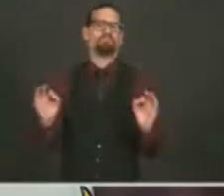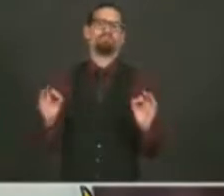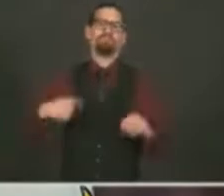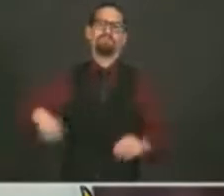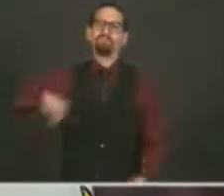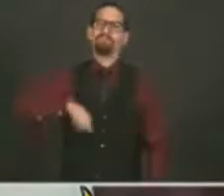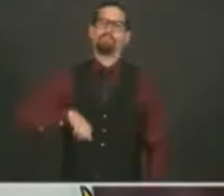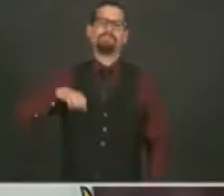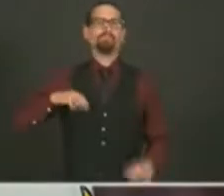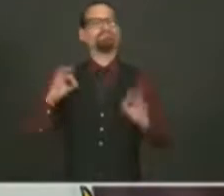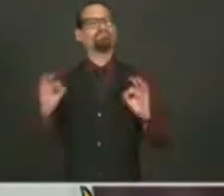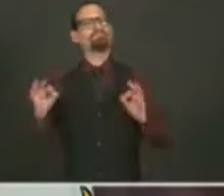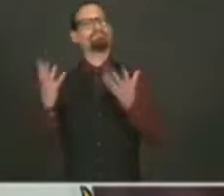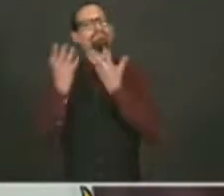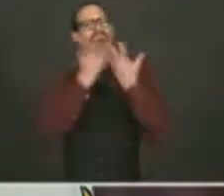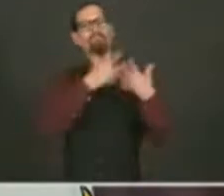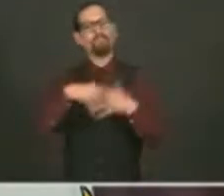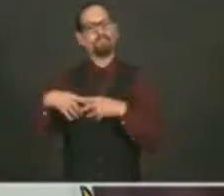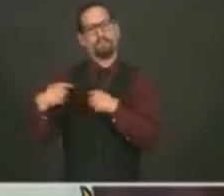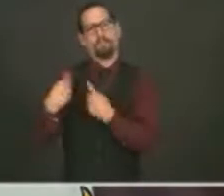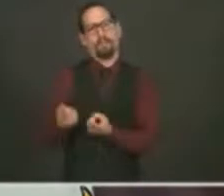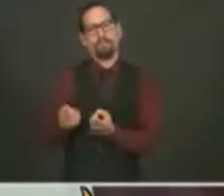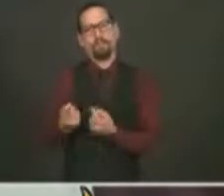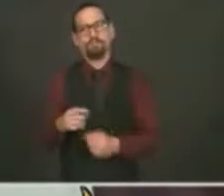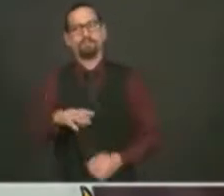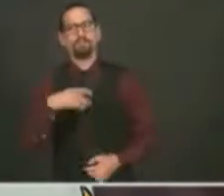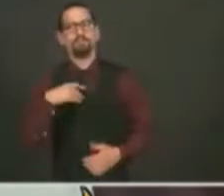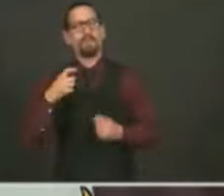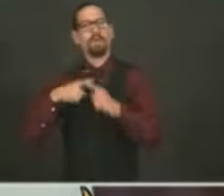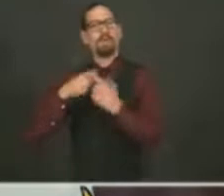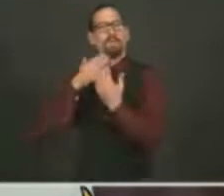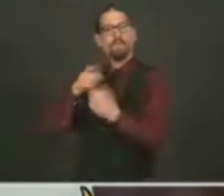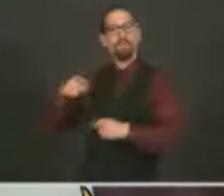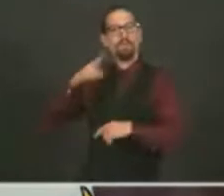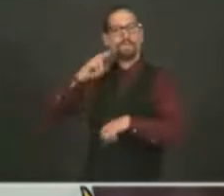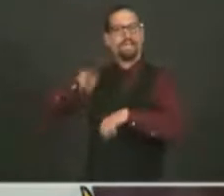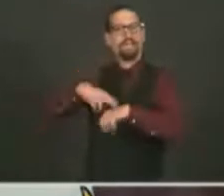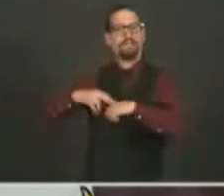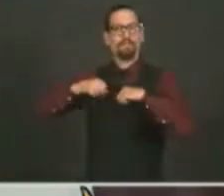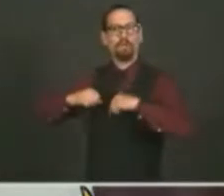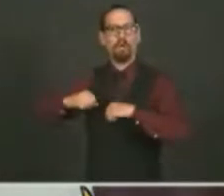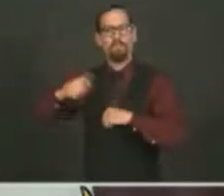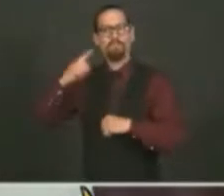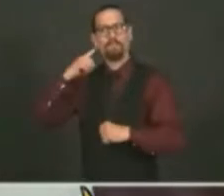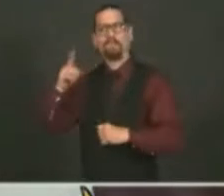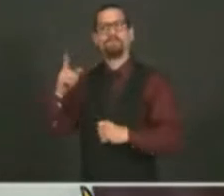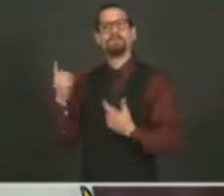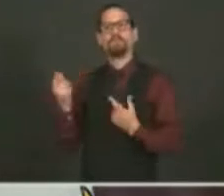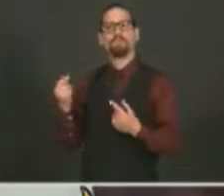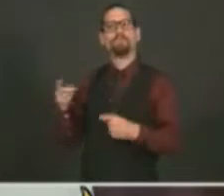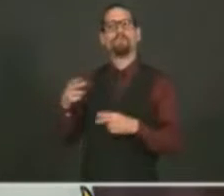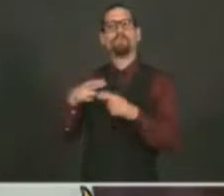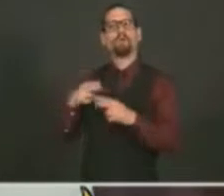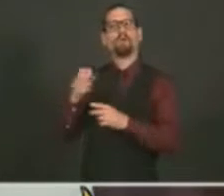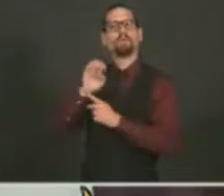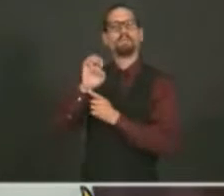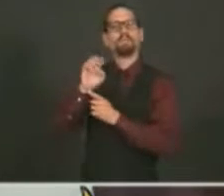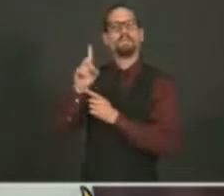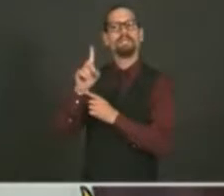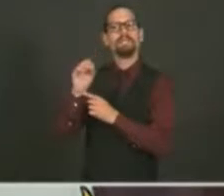you to the National Guard and the folks operating our Education Operations Center. The EDOC has been absolutely